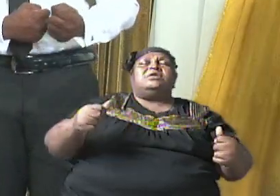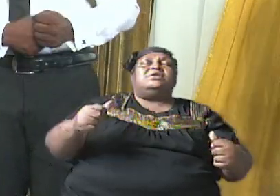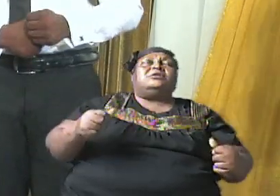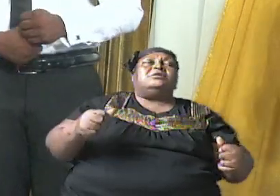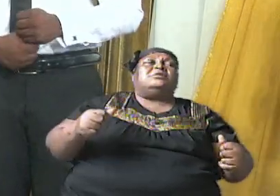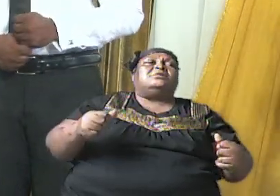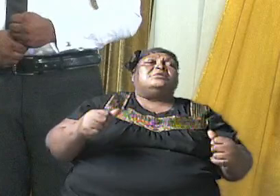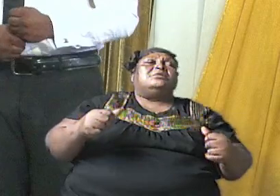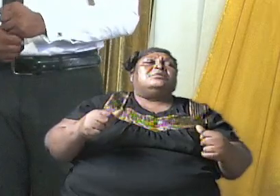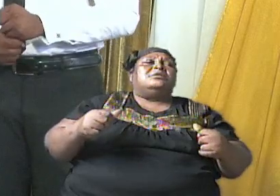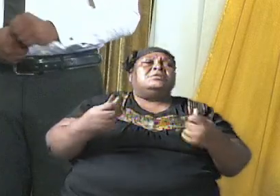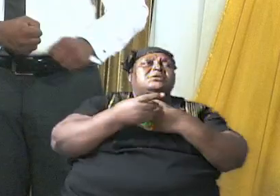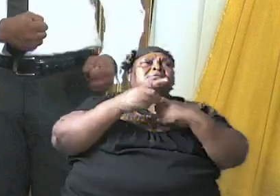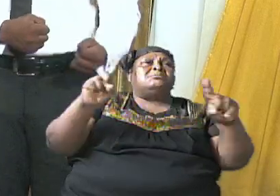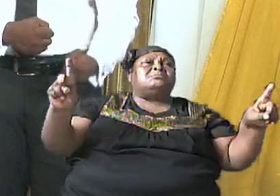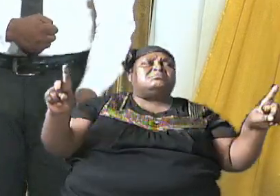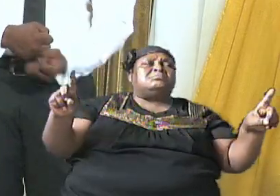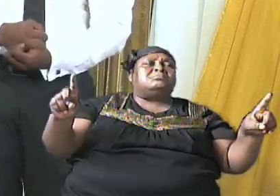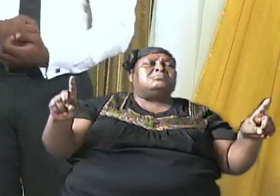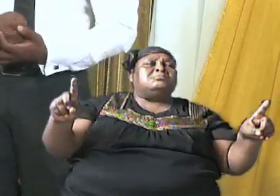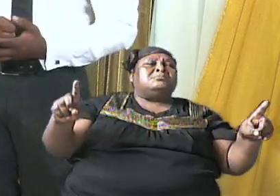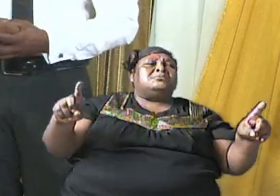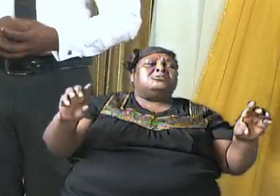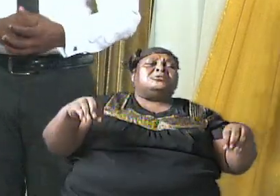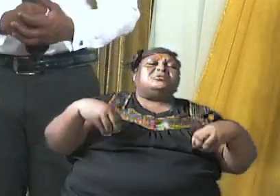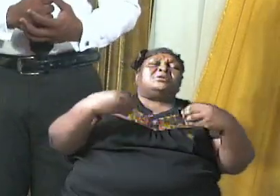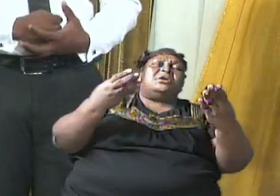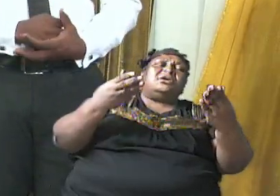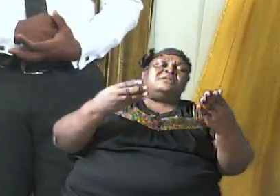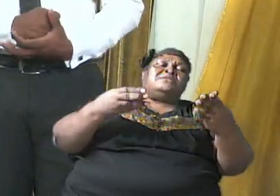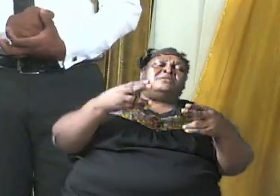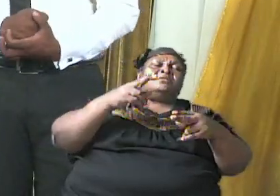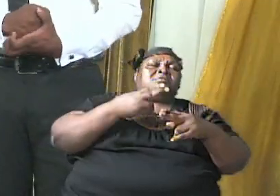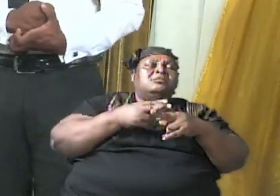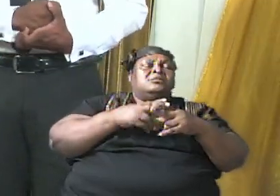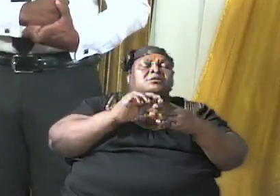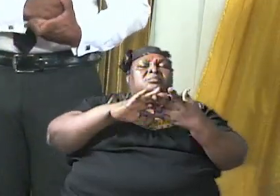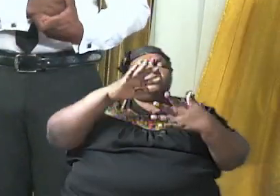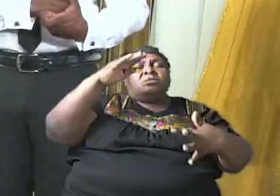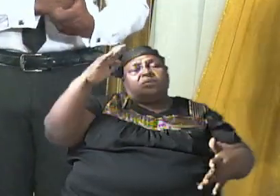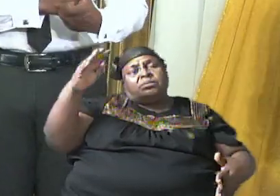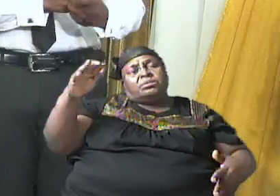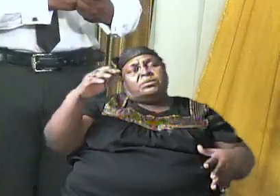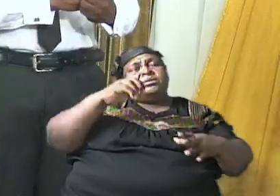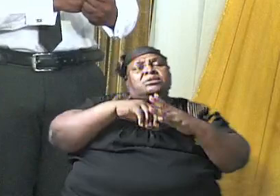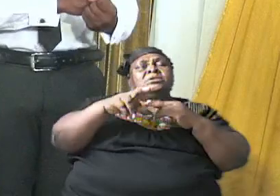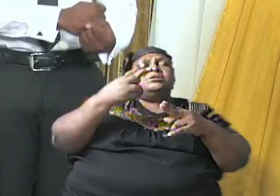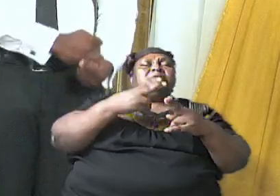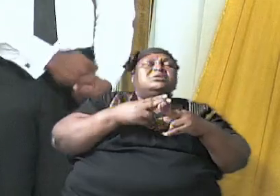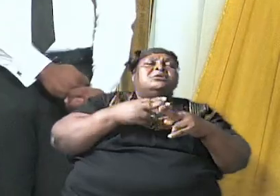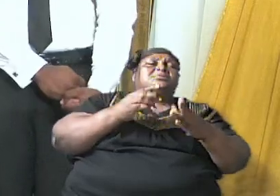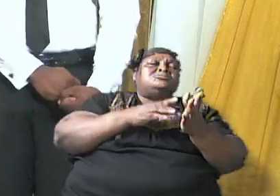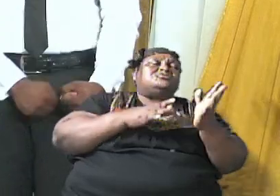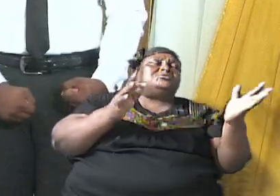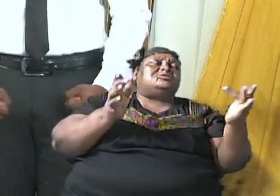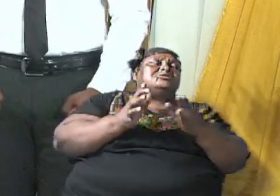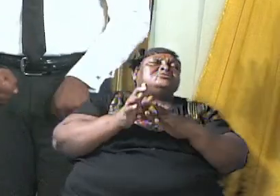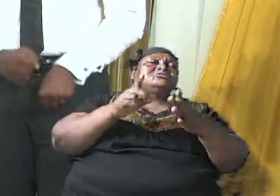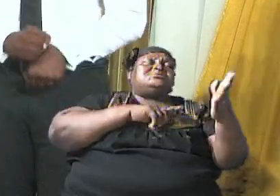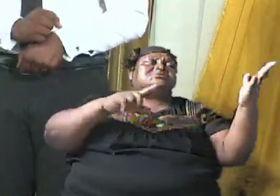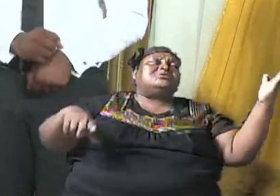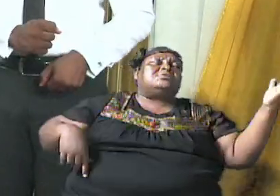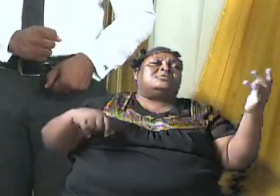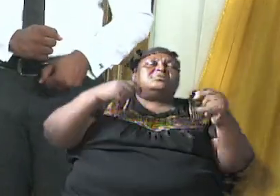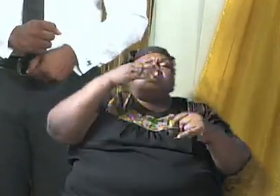God Almighty, and deliverance. Grant it to them for your name and for your glory. In the name of Jesus, Lord